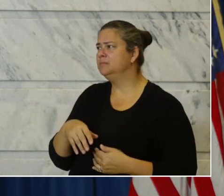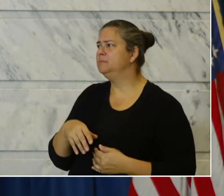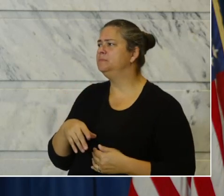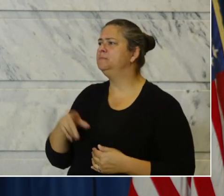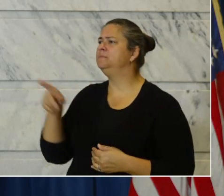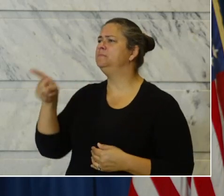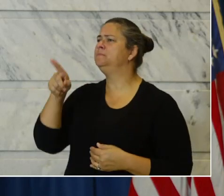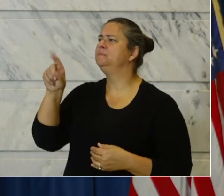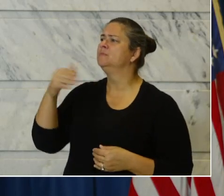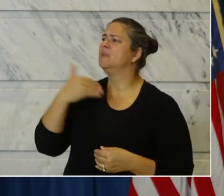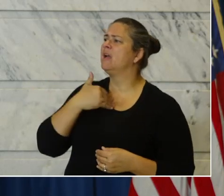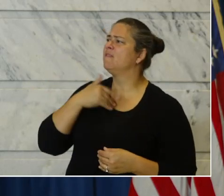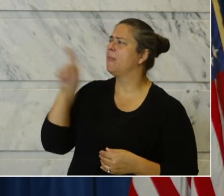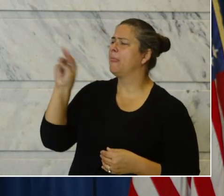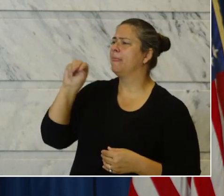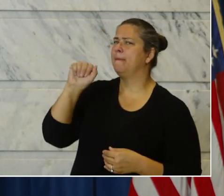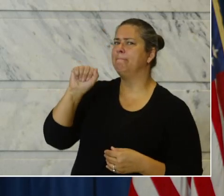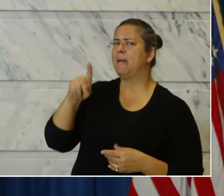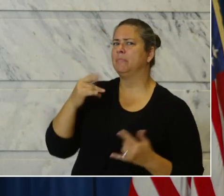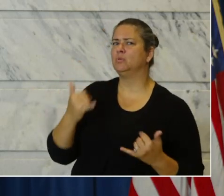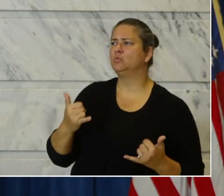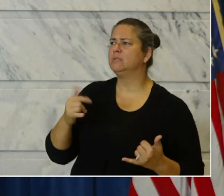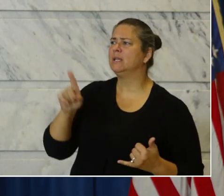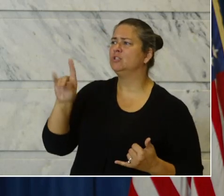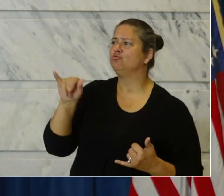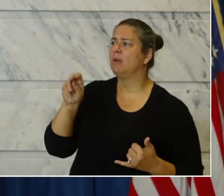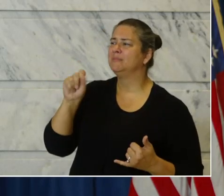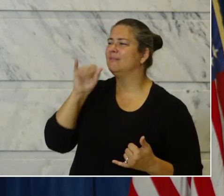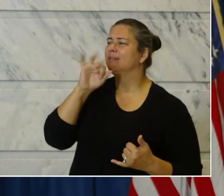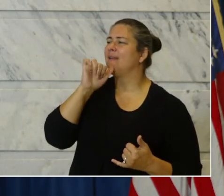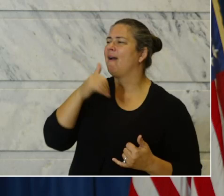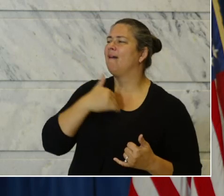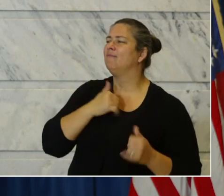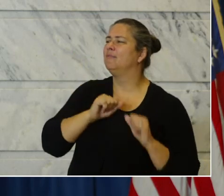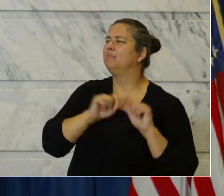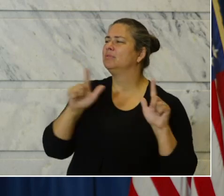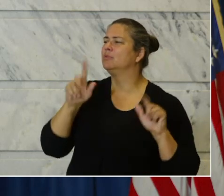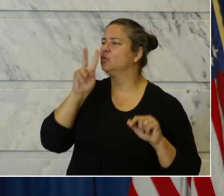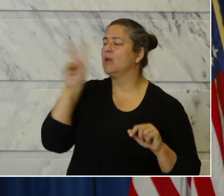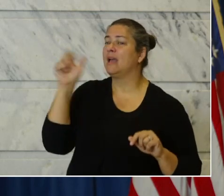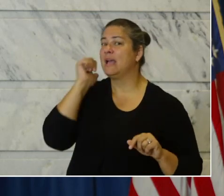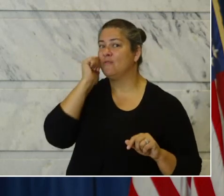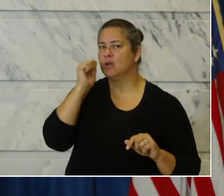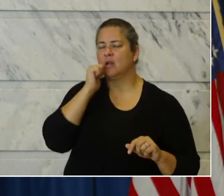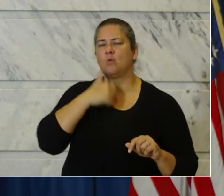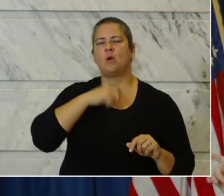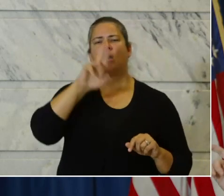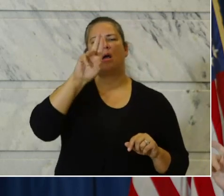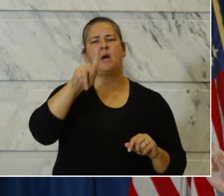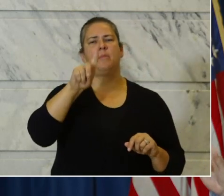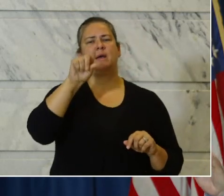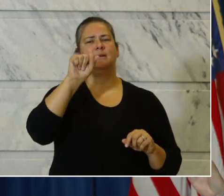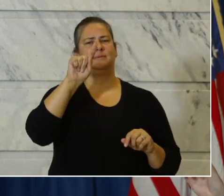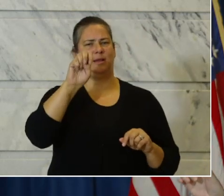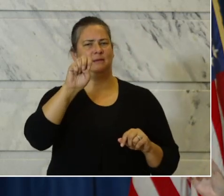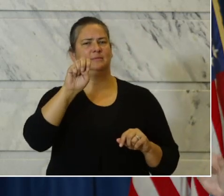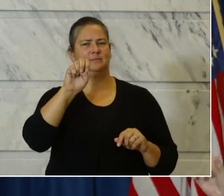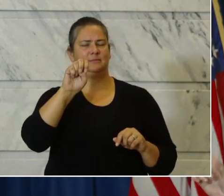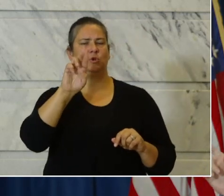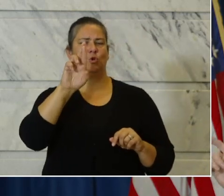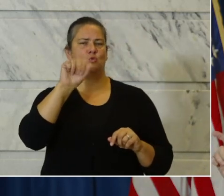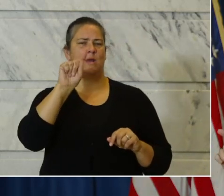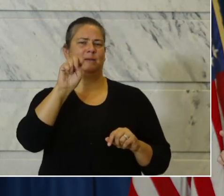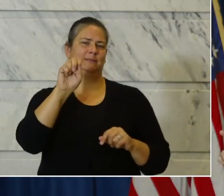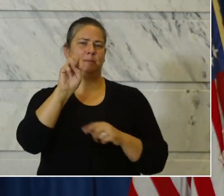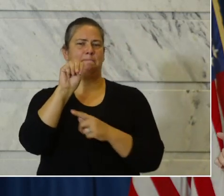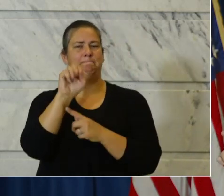we do have the incident map for today, James, if we don't, that's okay. Every day we update our incident rate